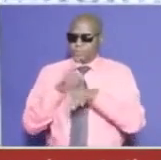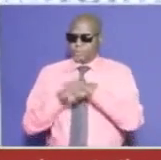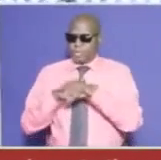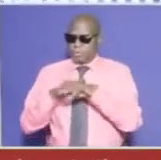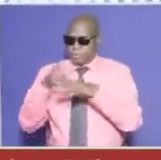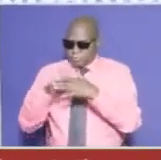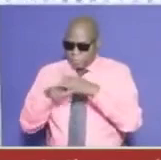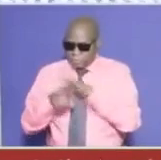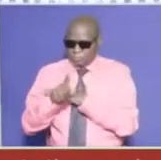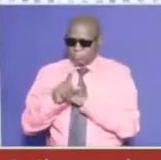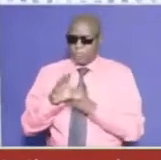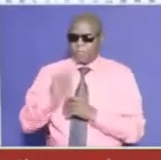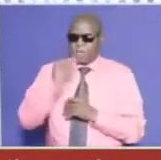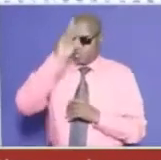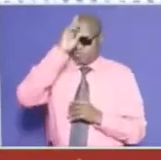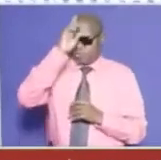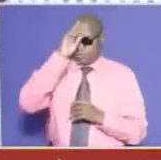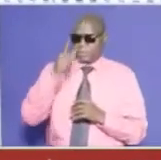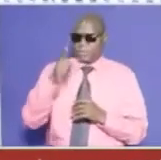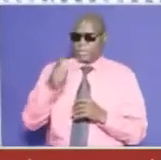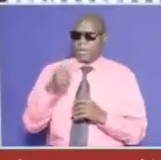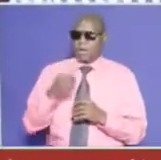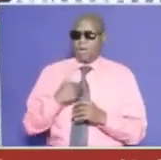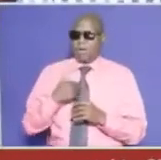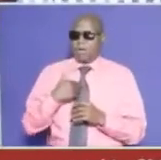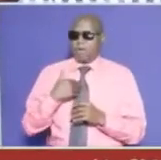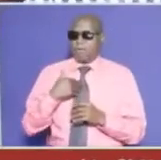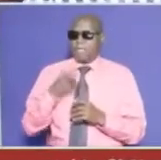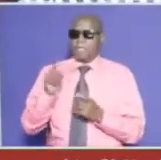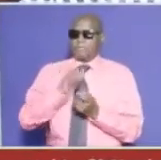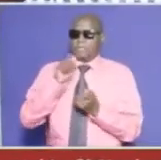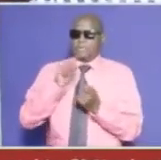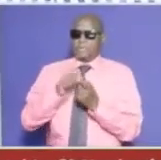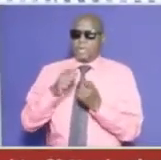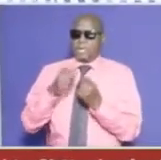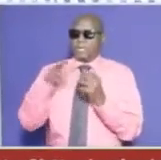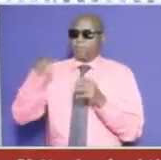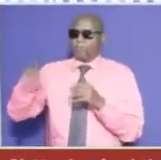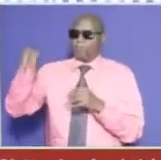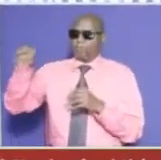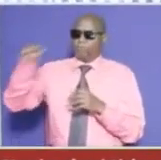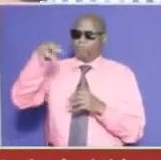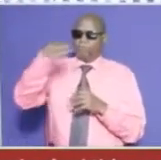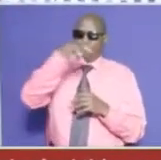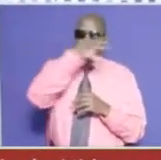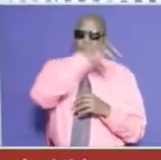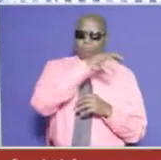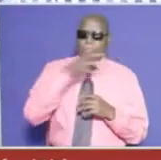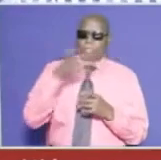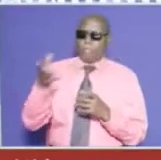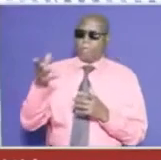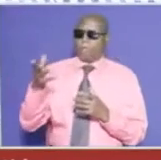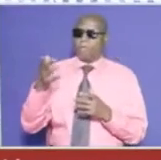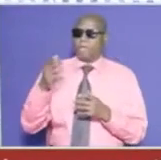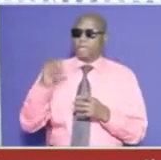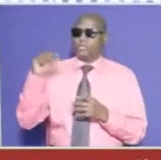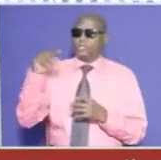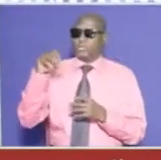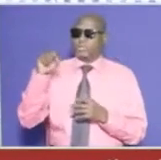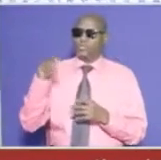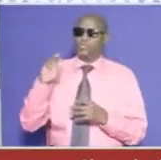I found that the police they had strategically been positioned the GSU from all the way the